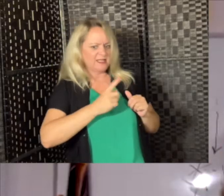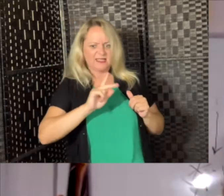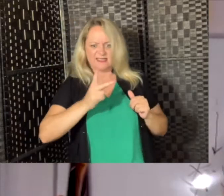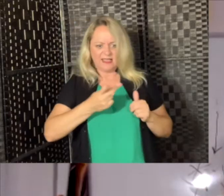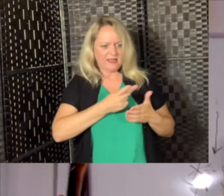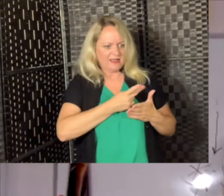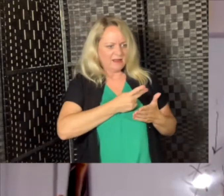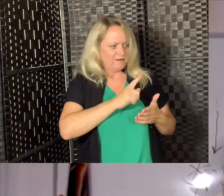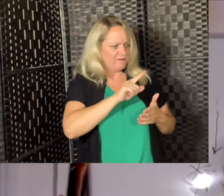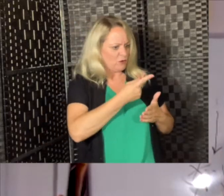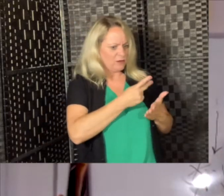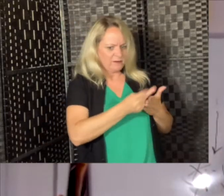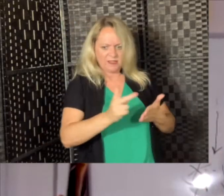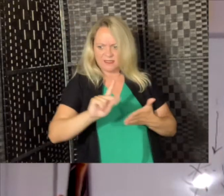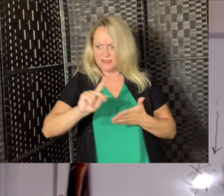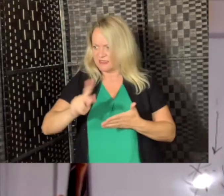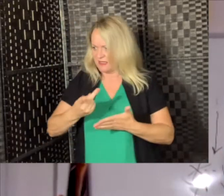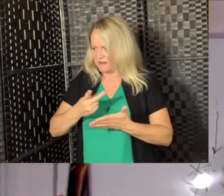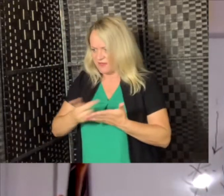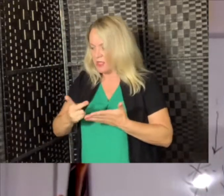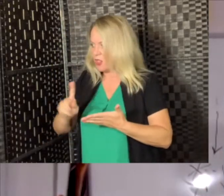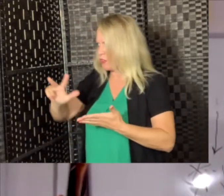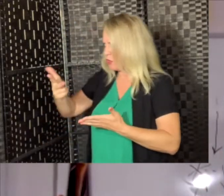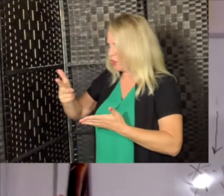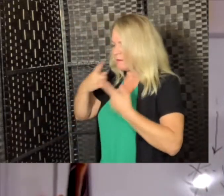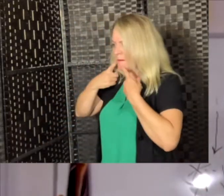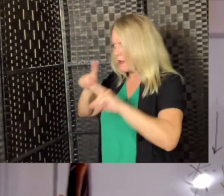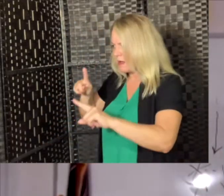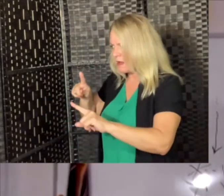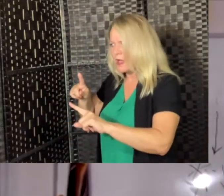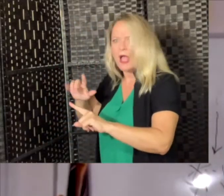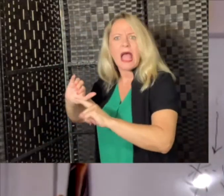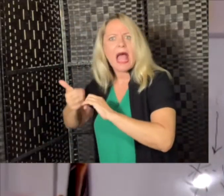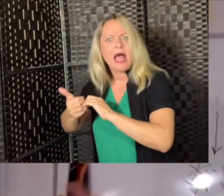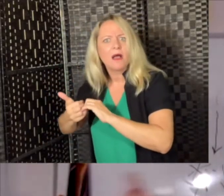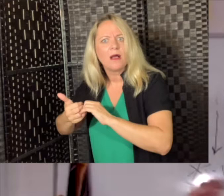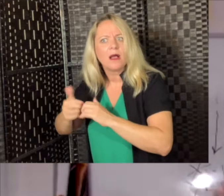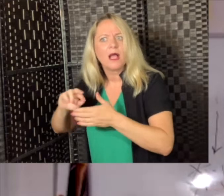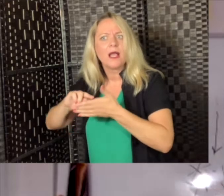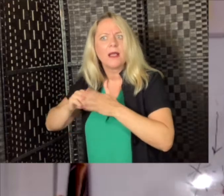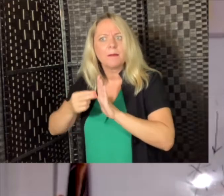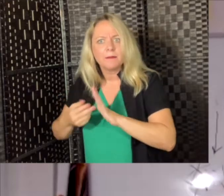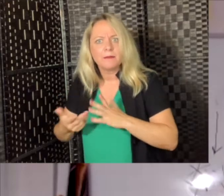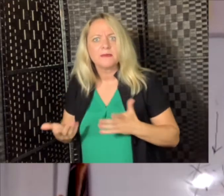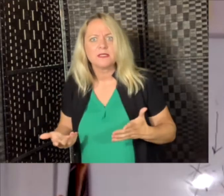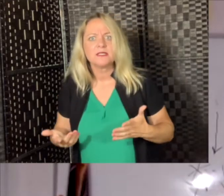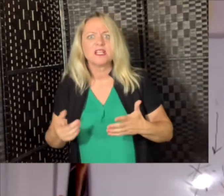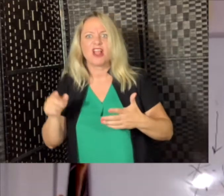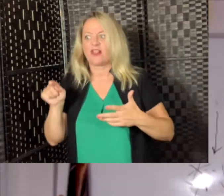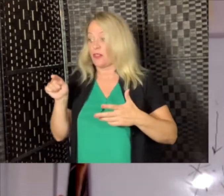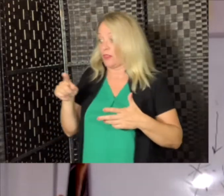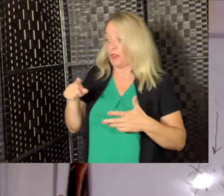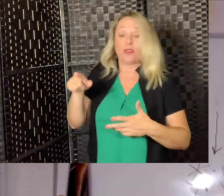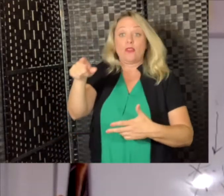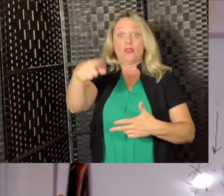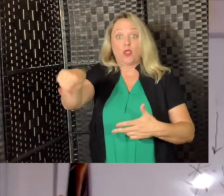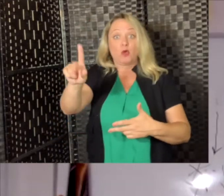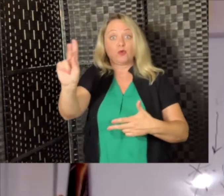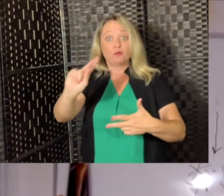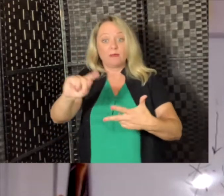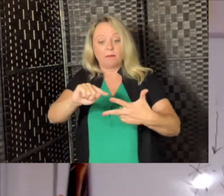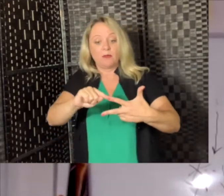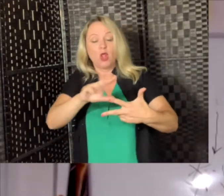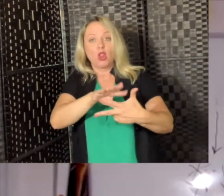two worlds, just guarantees a world war, guarantees you stop at the power struggle